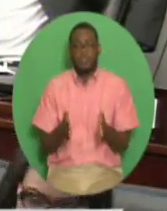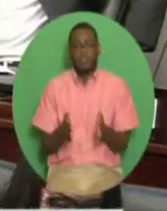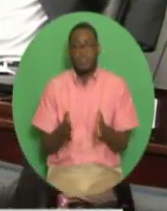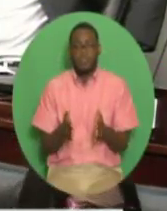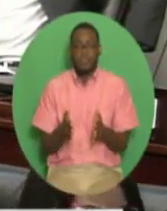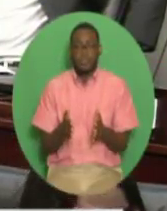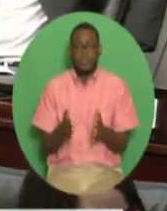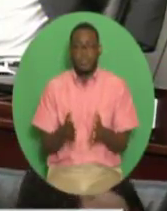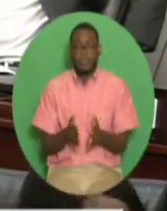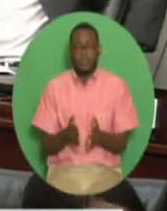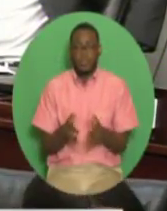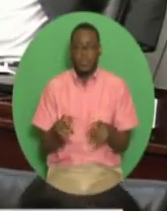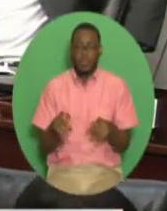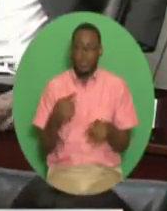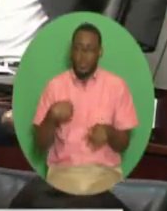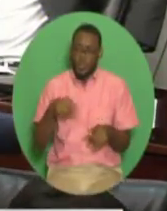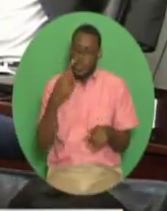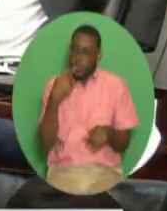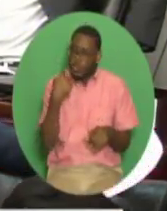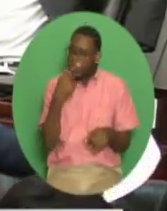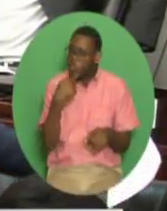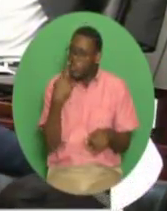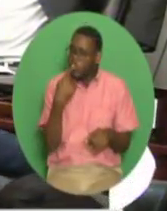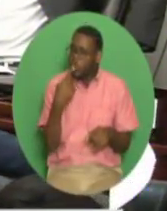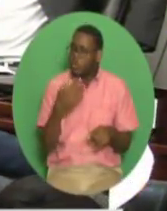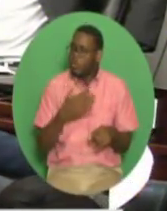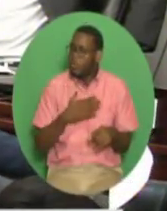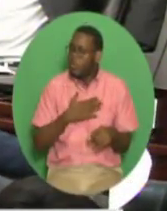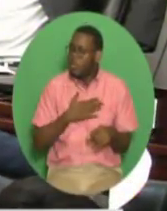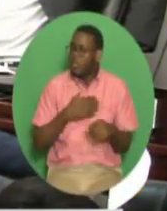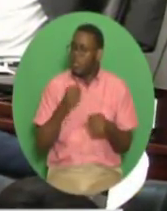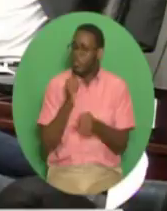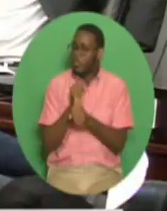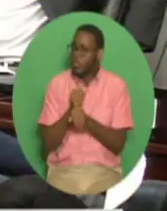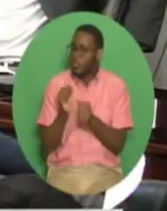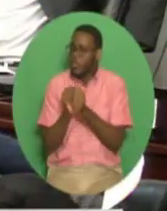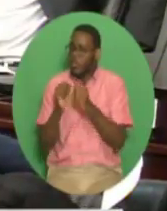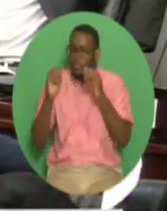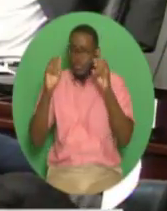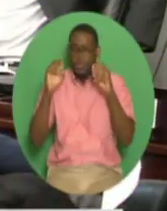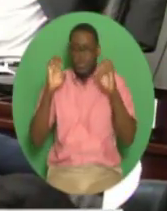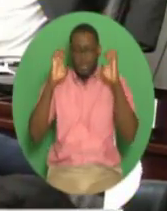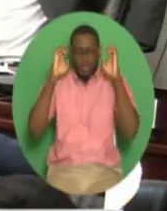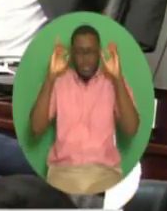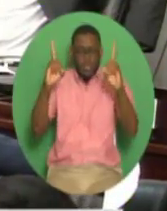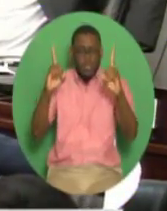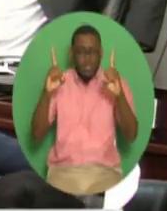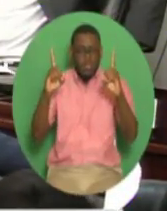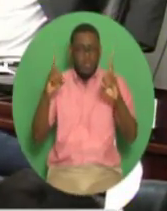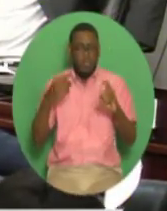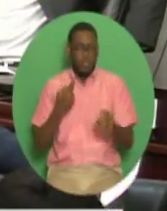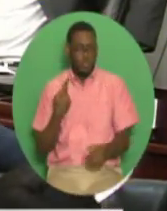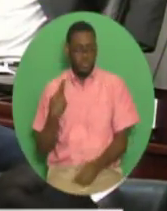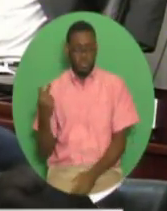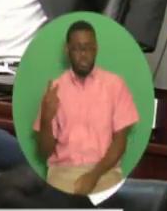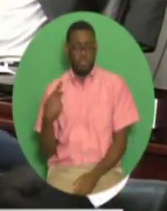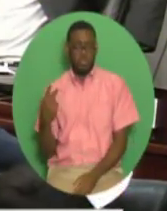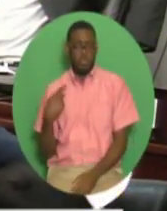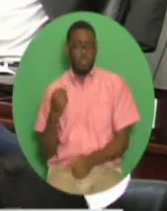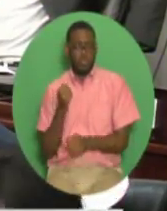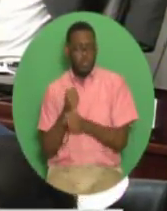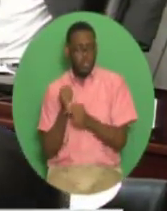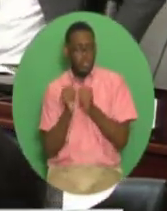my fellow minister in the Ministry of Education and I have been able